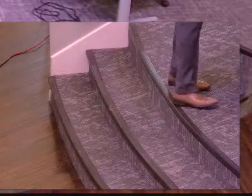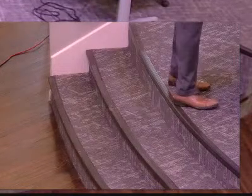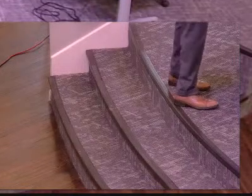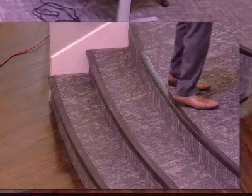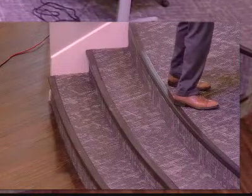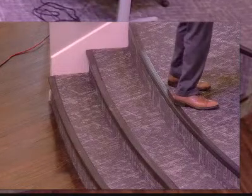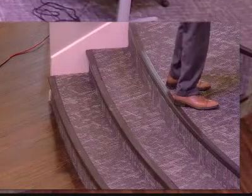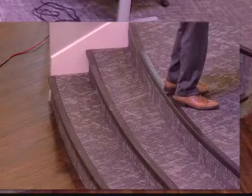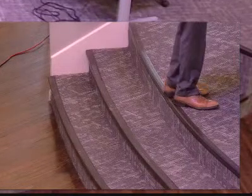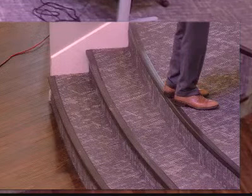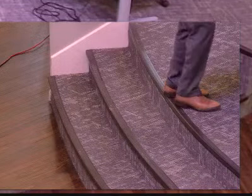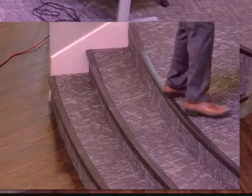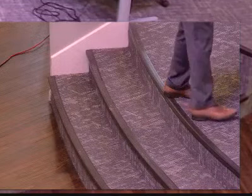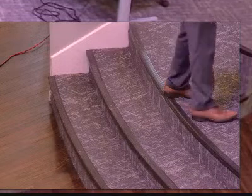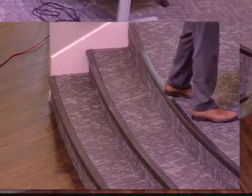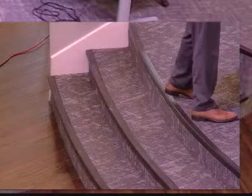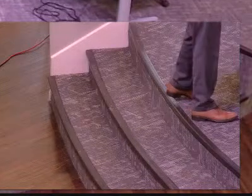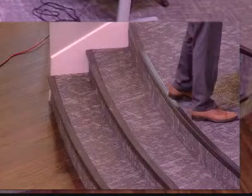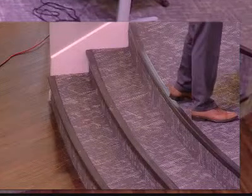Okay.